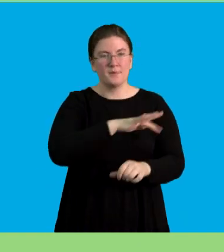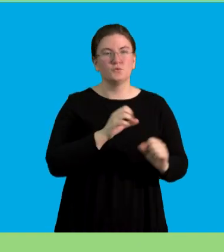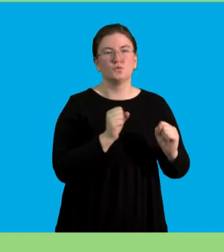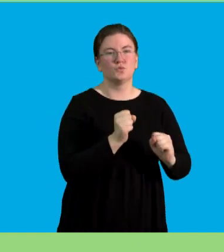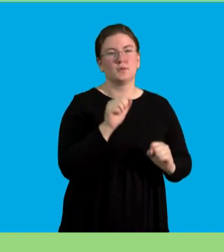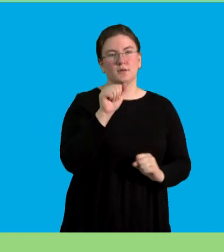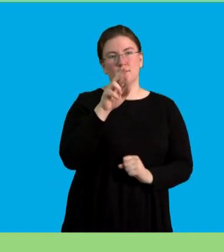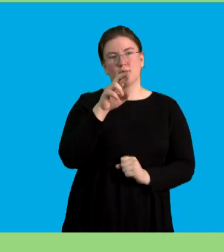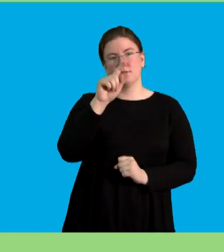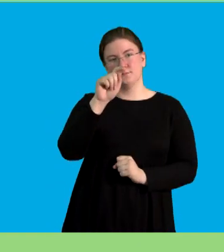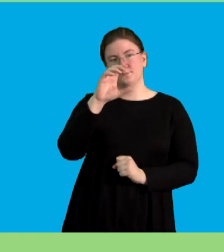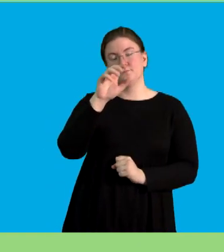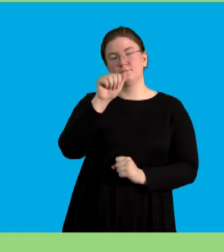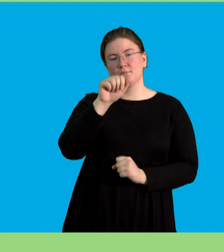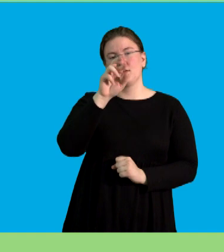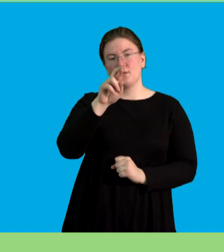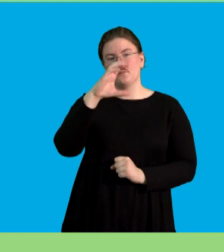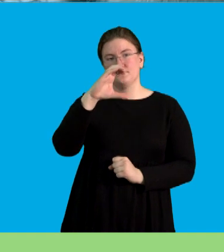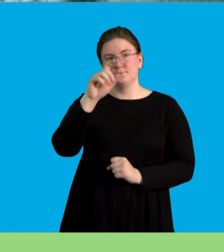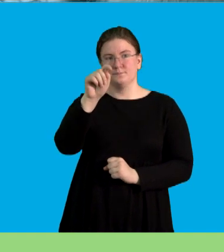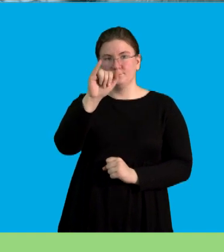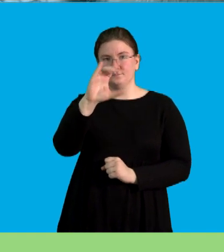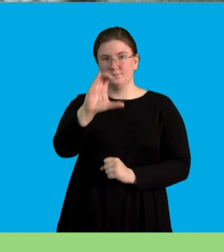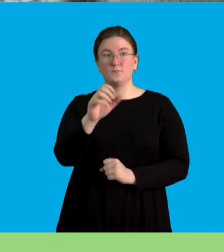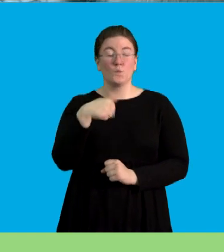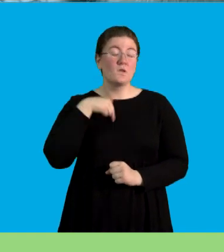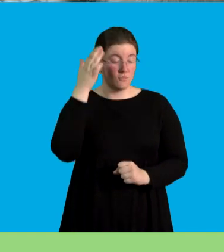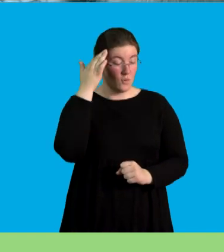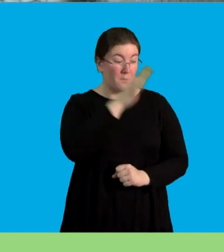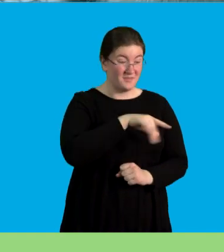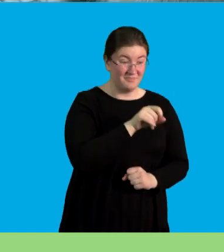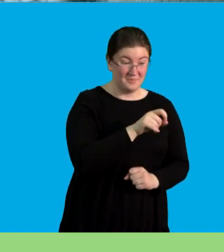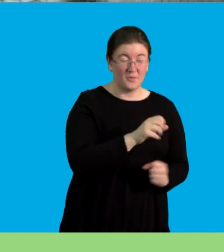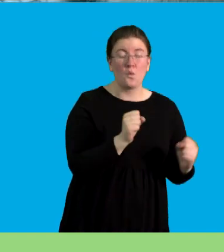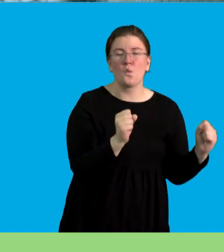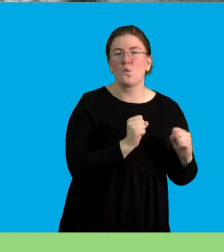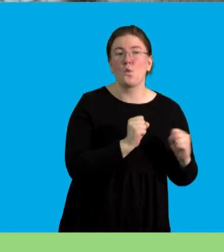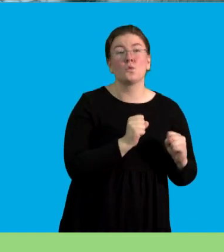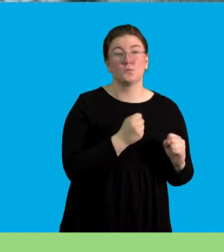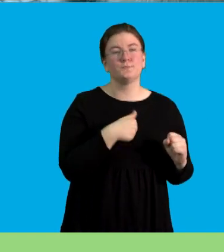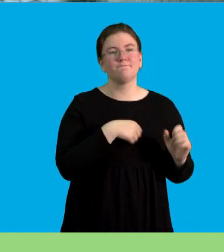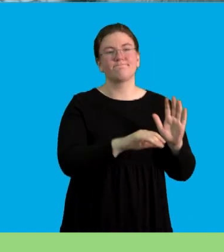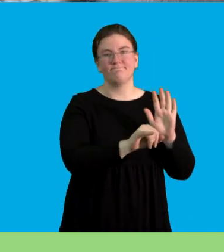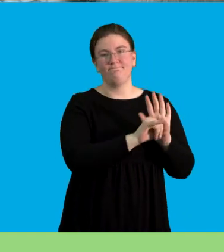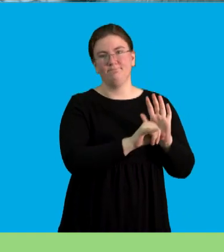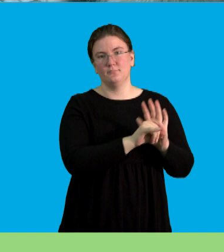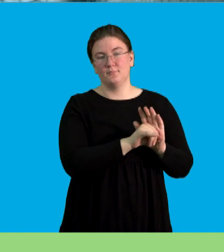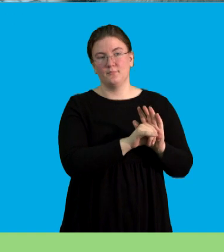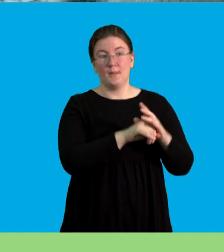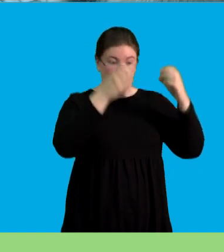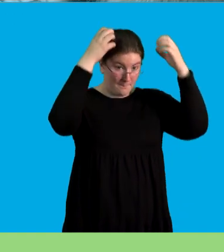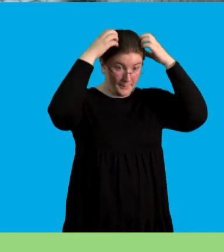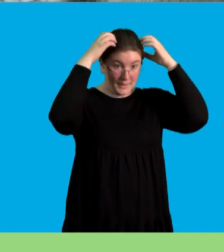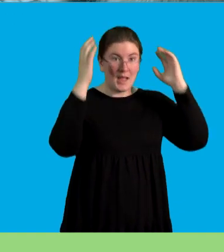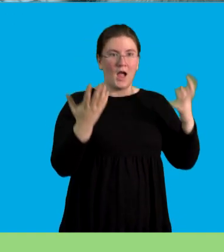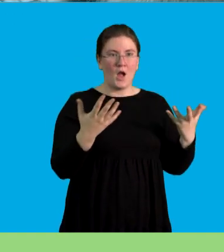in the Arctic. We know that the Arctic is a very cold area. So as you can see, you can identify a bear by